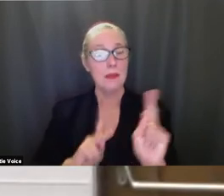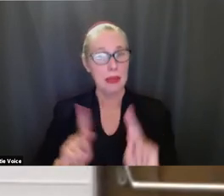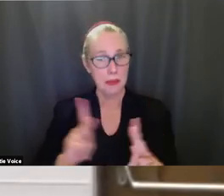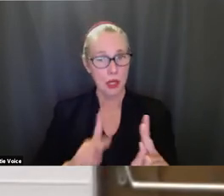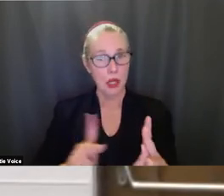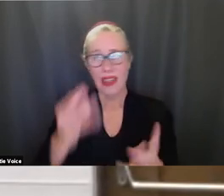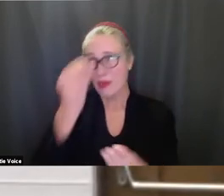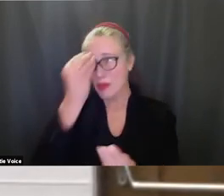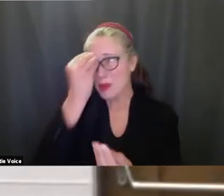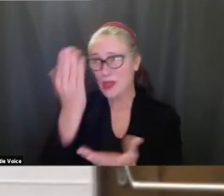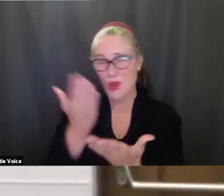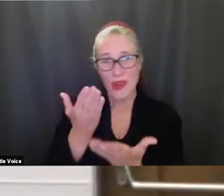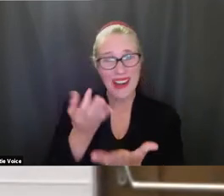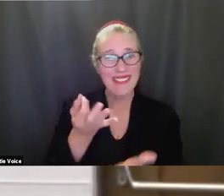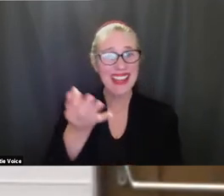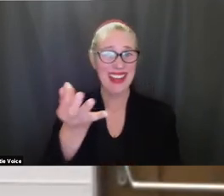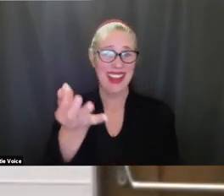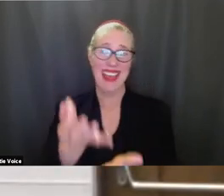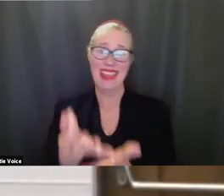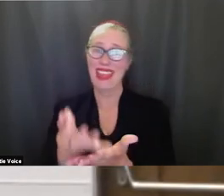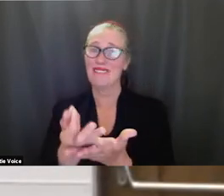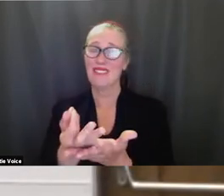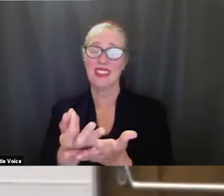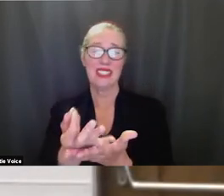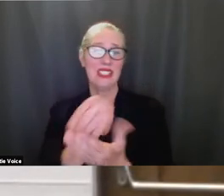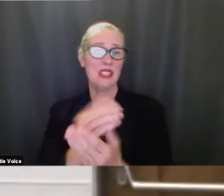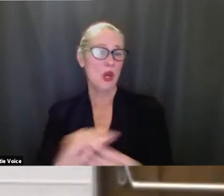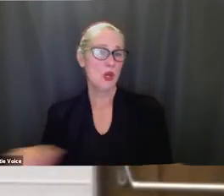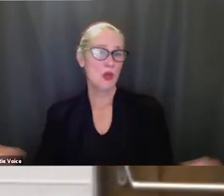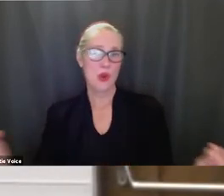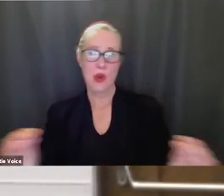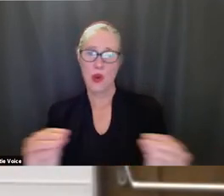that that funding was no longer going to be